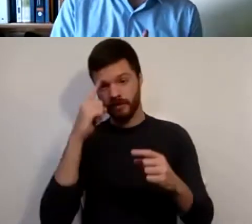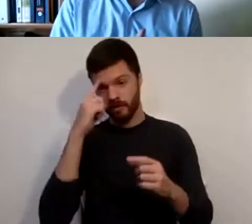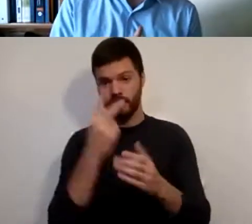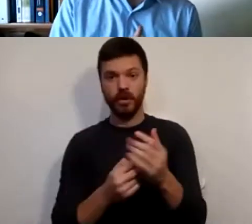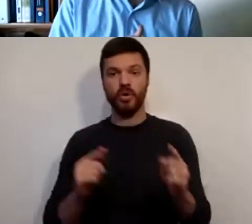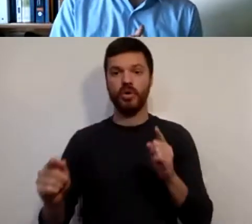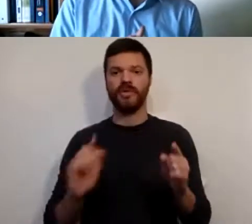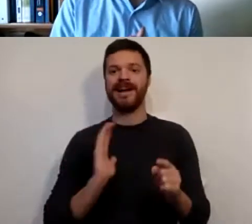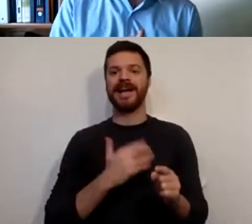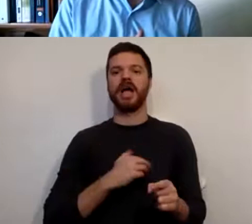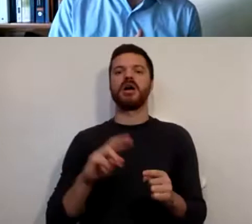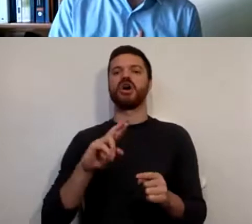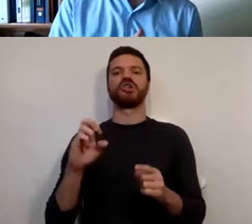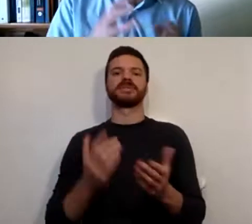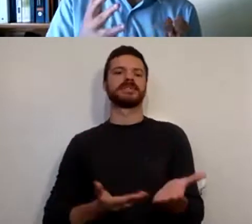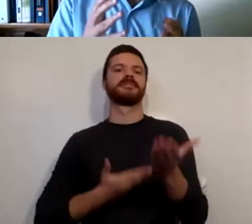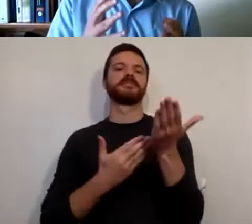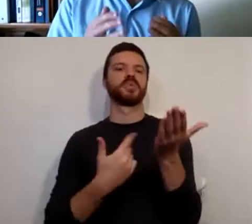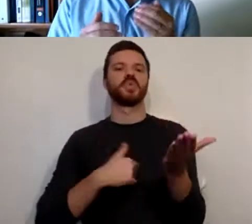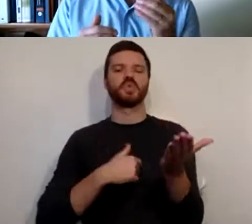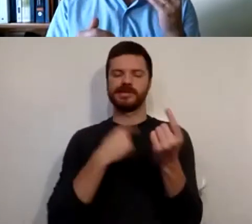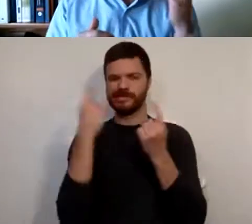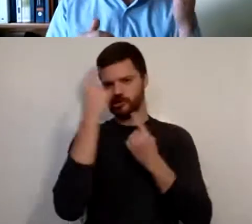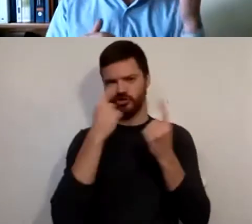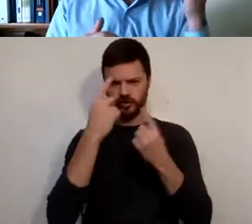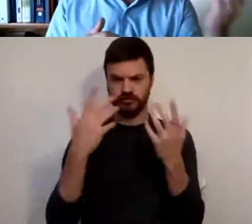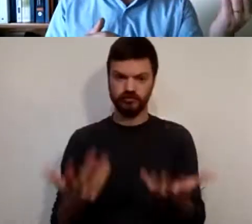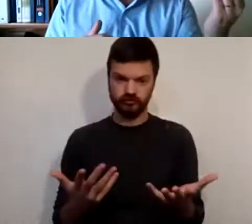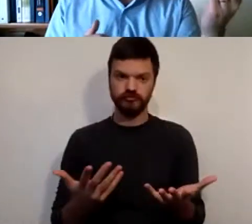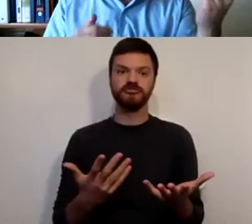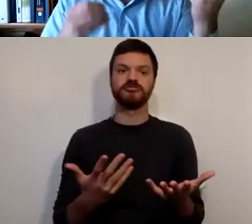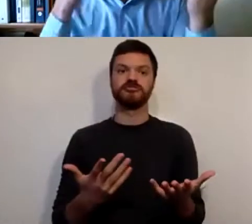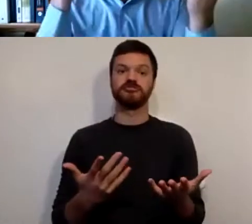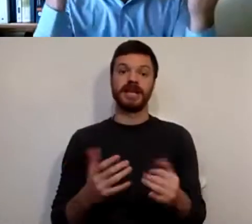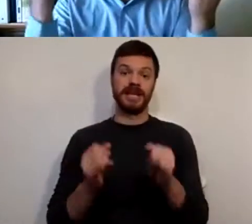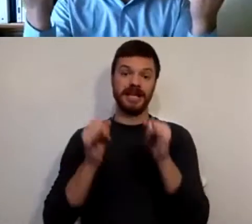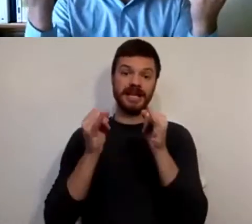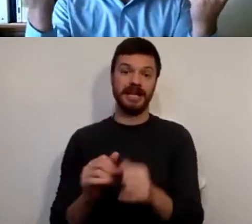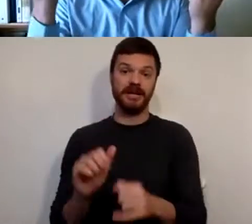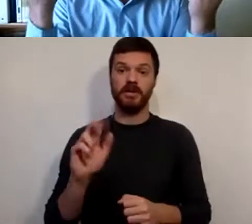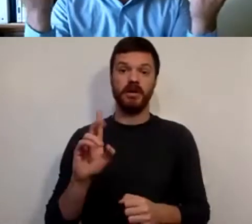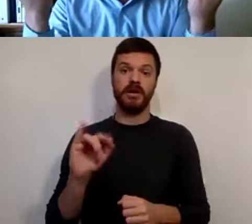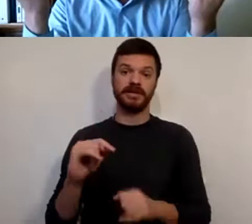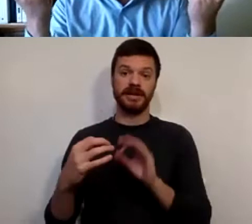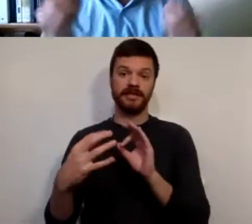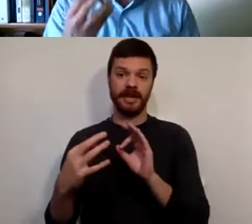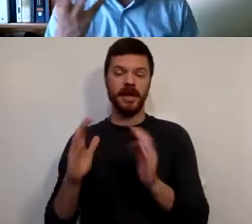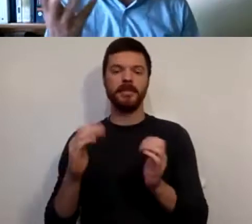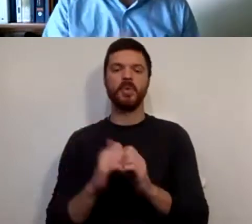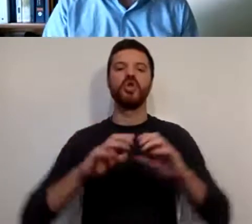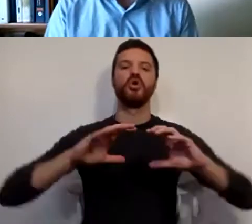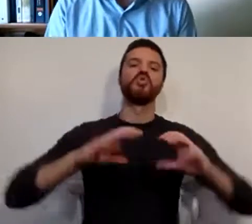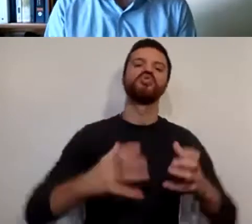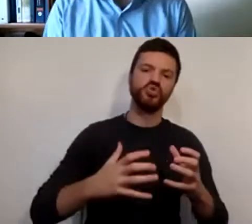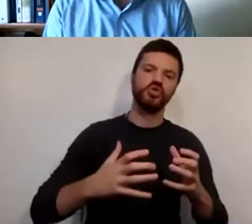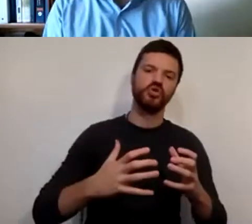we're considering whether to do individual audit and feedback compared to group audit and feedback, partly